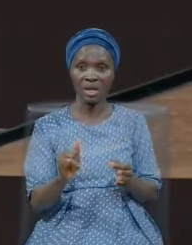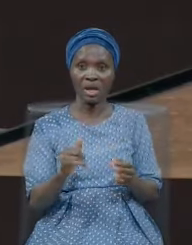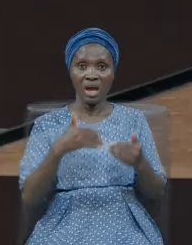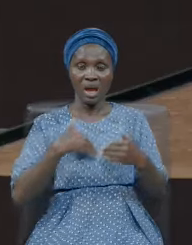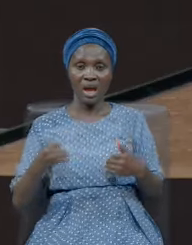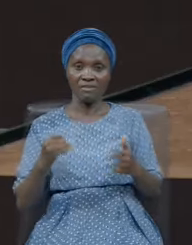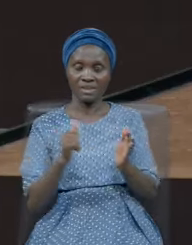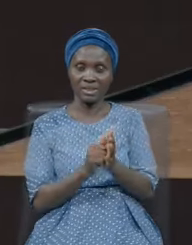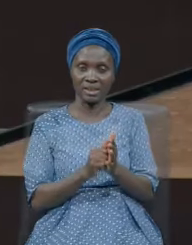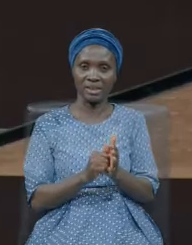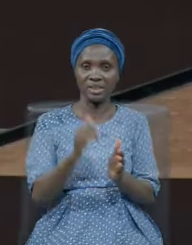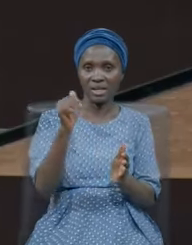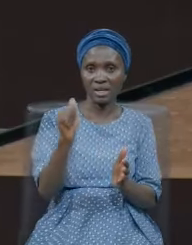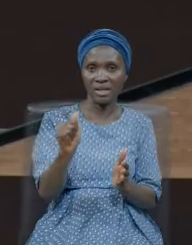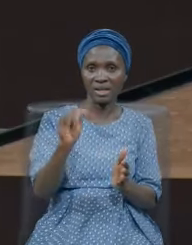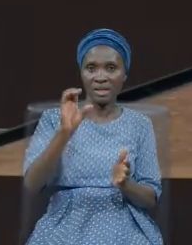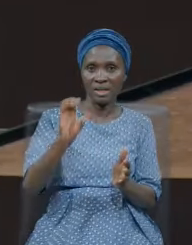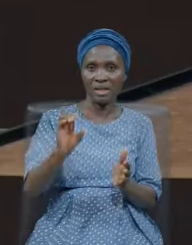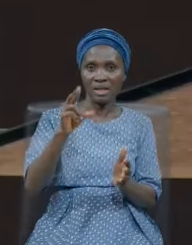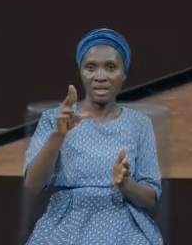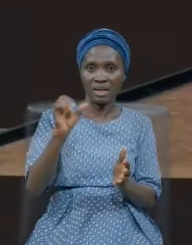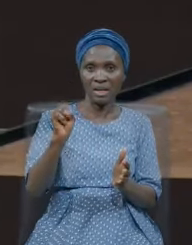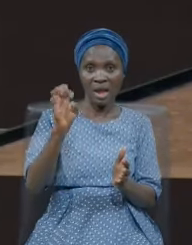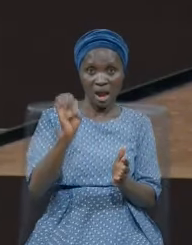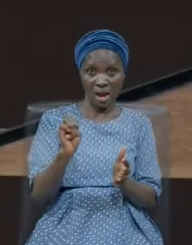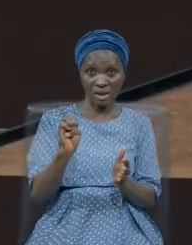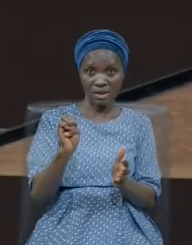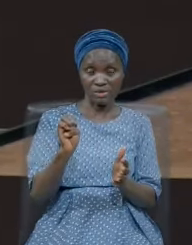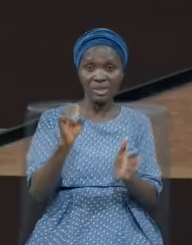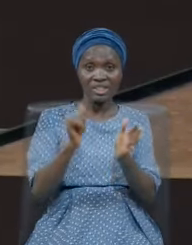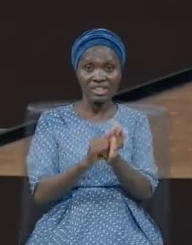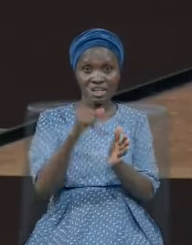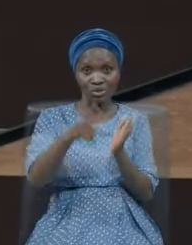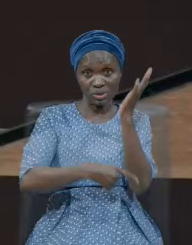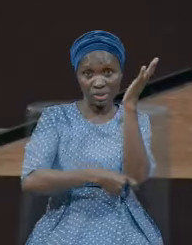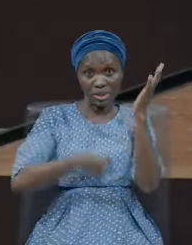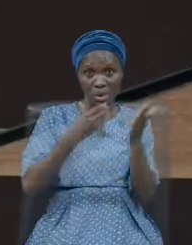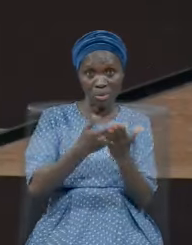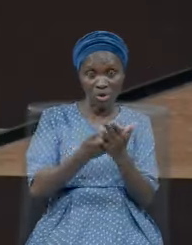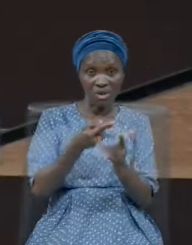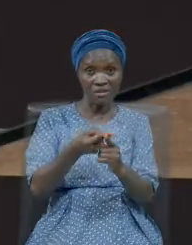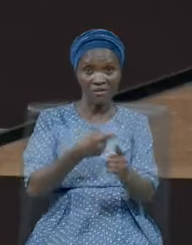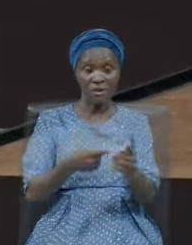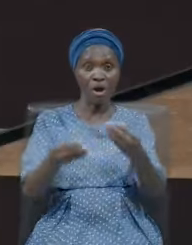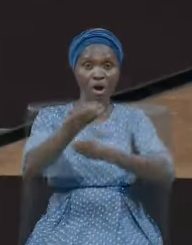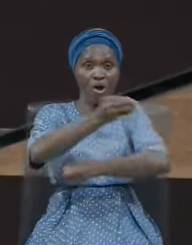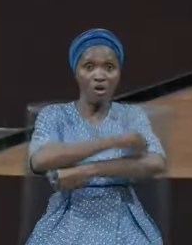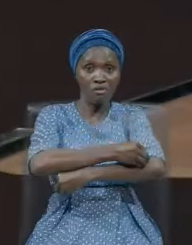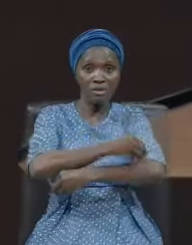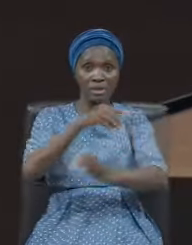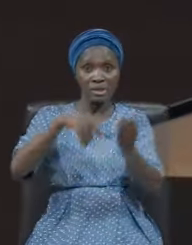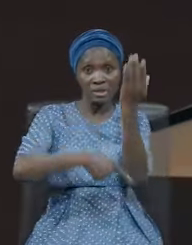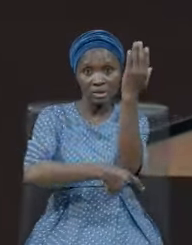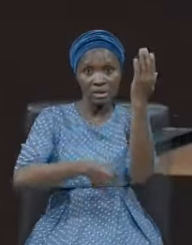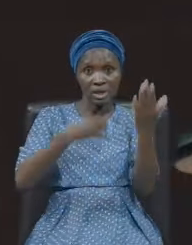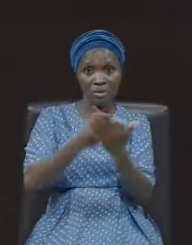money from the office, you steal money from the bank, you steal money,